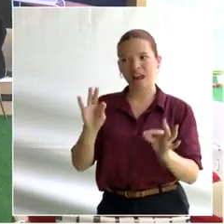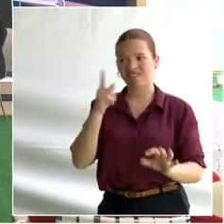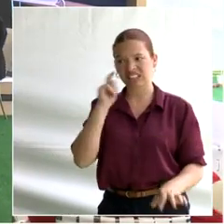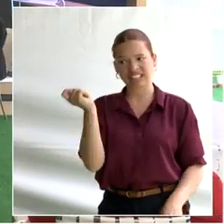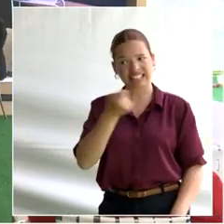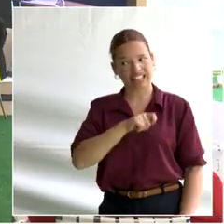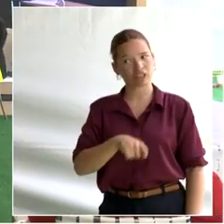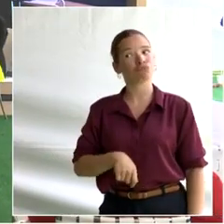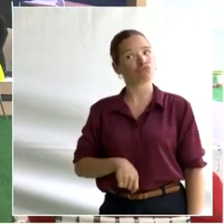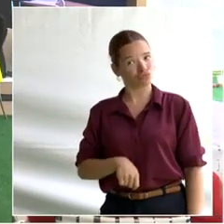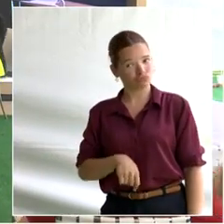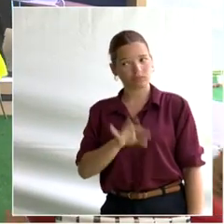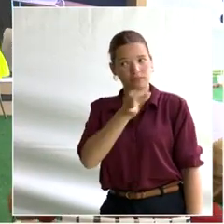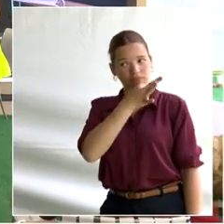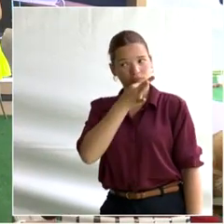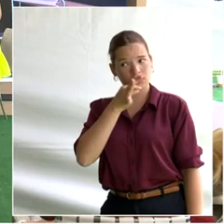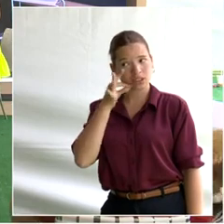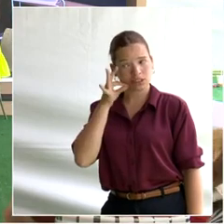Rivers.